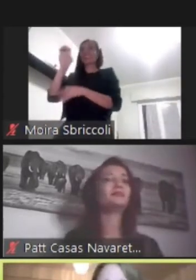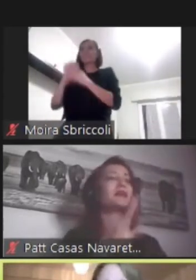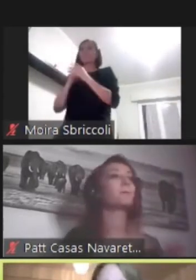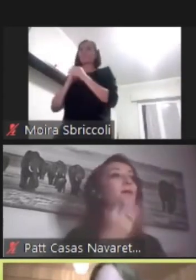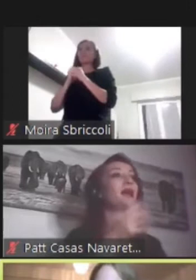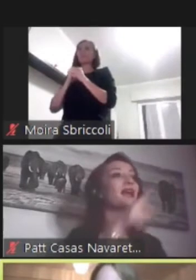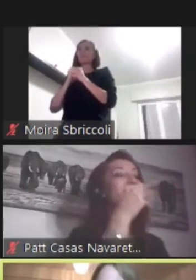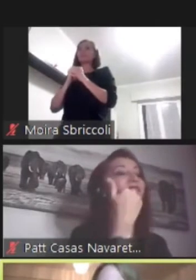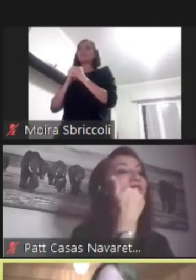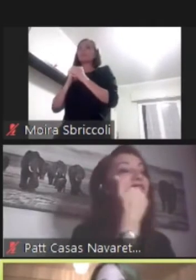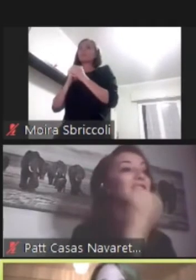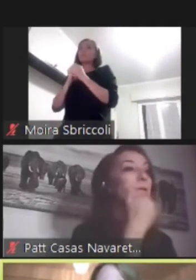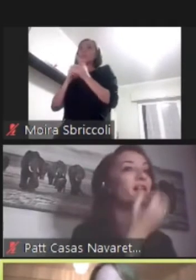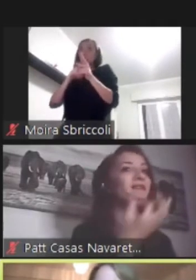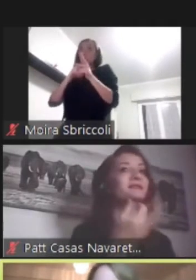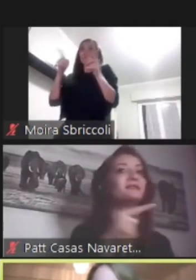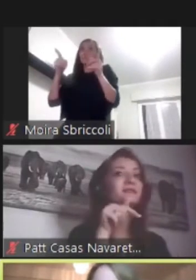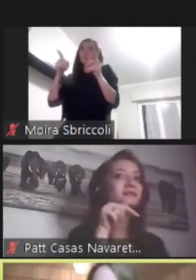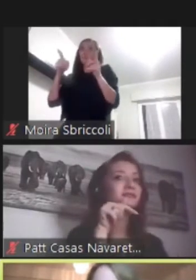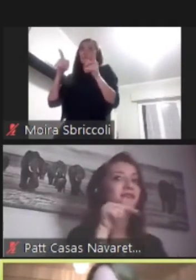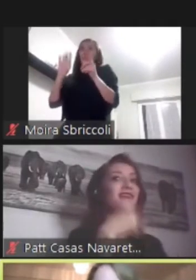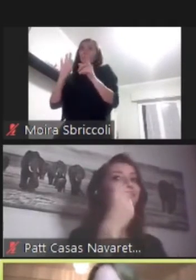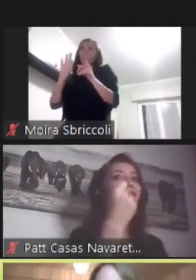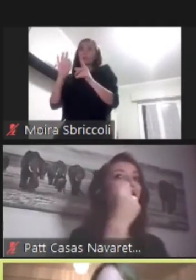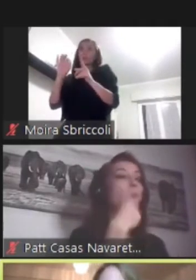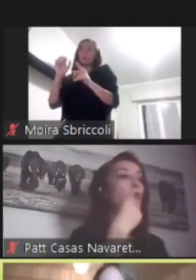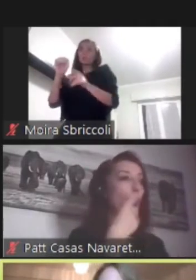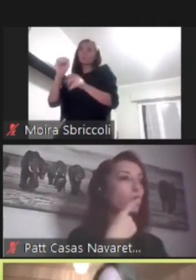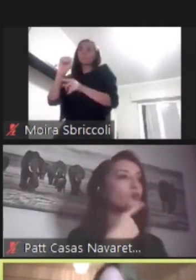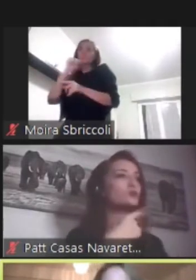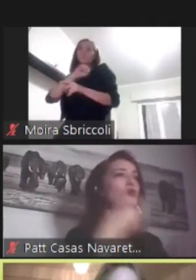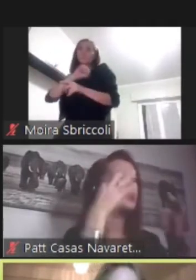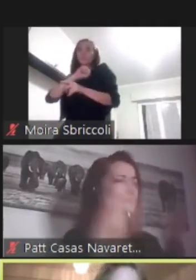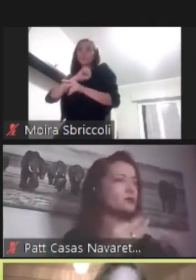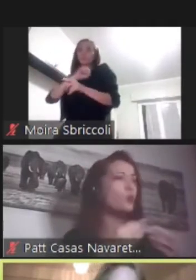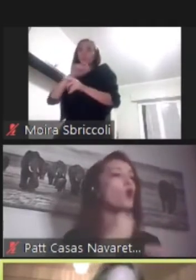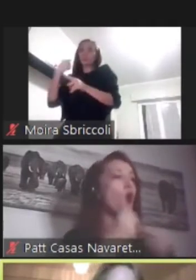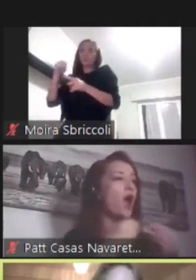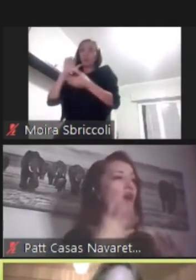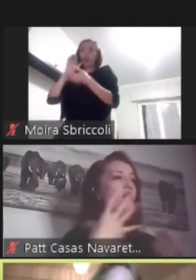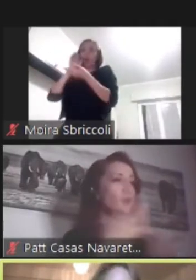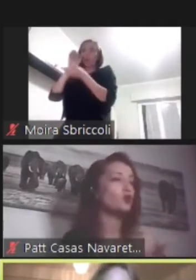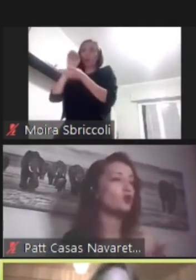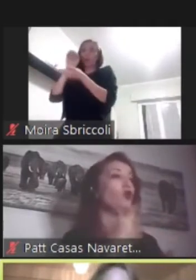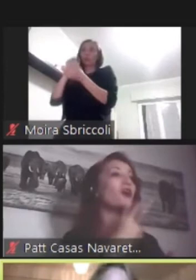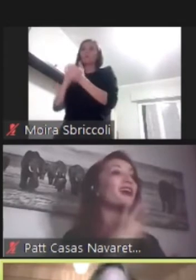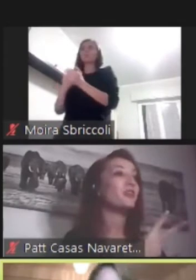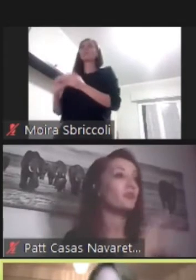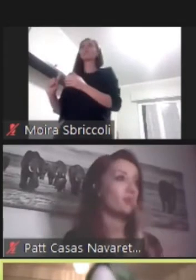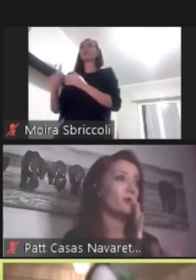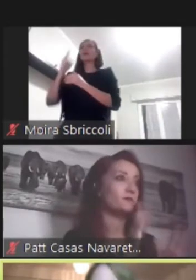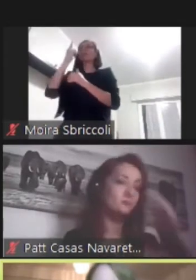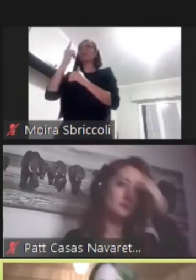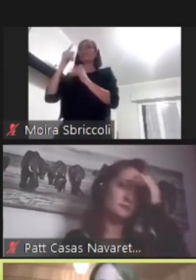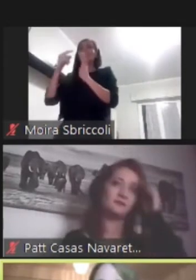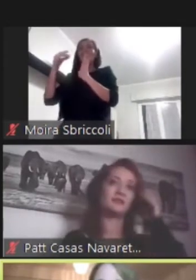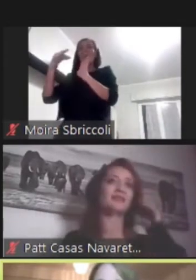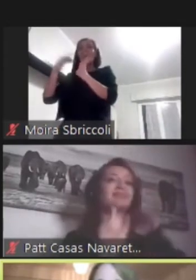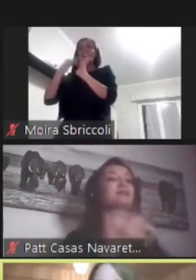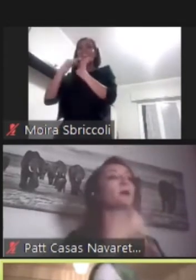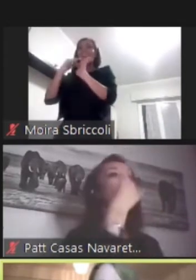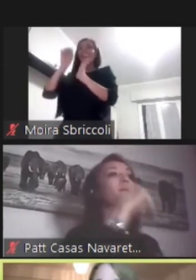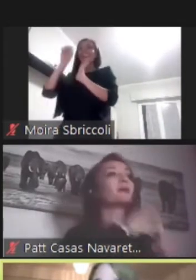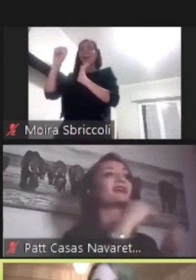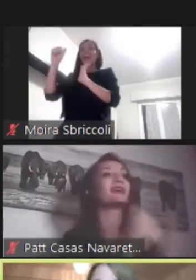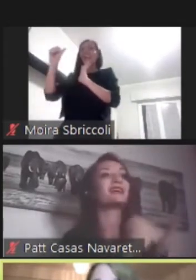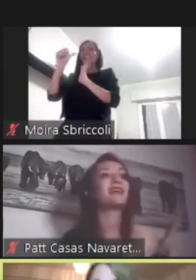first ingredient is astaxanthin. So this is a reddish pigment. It